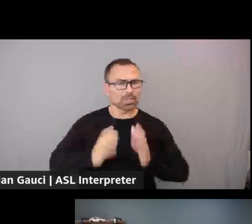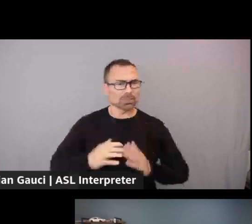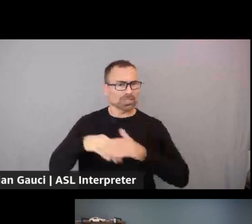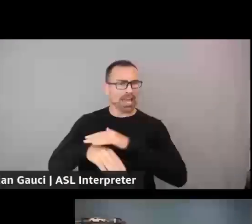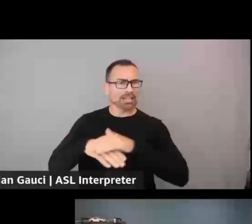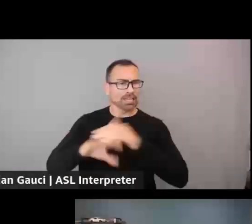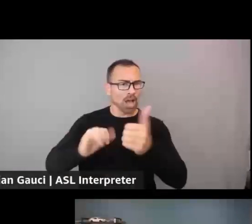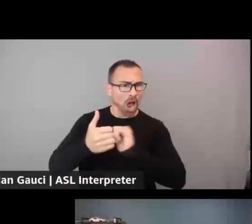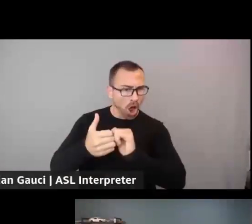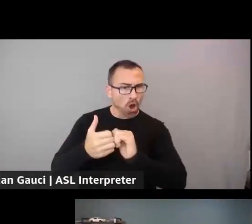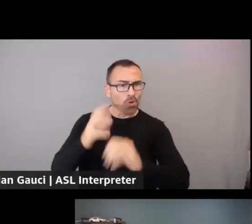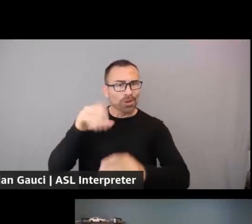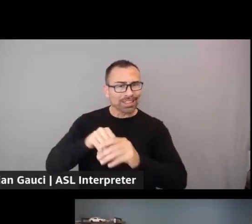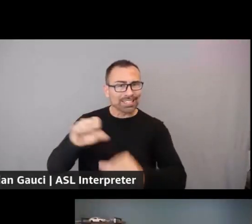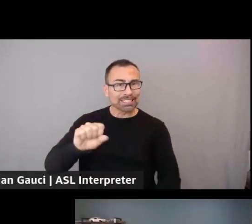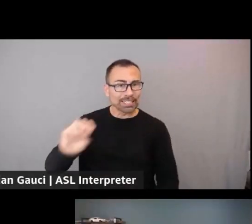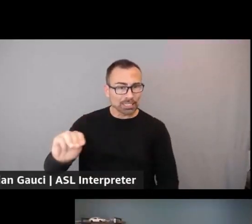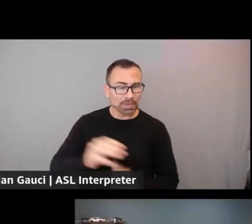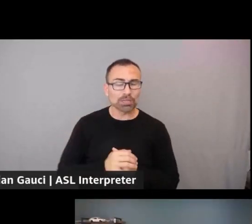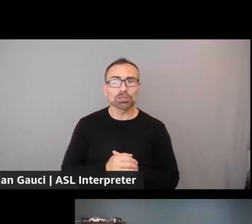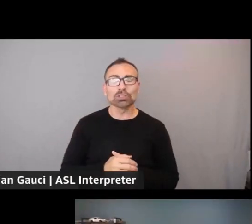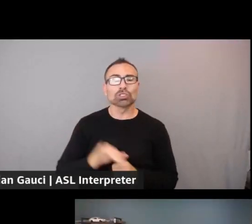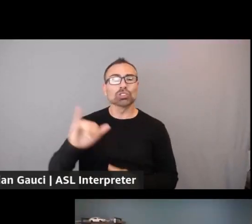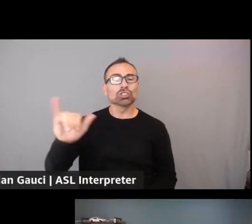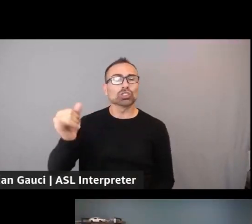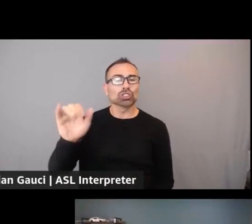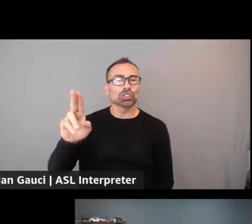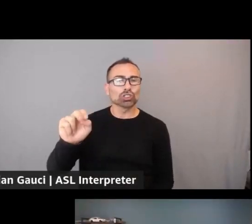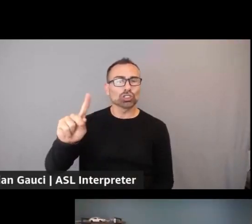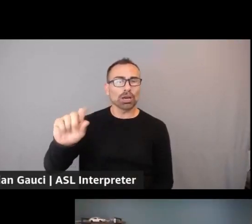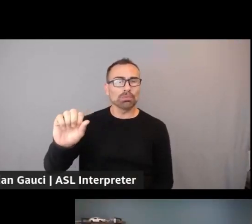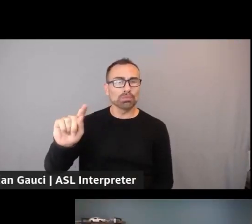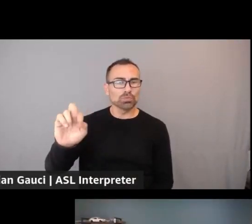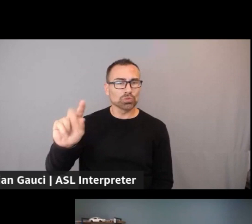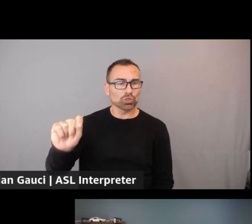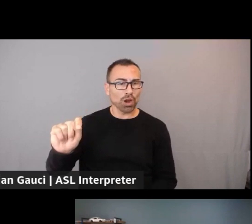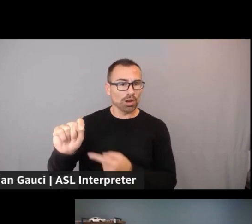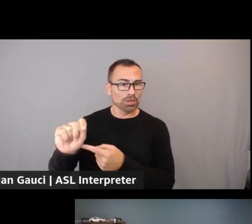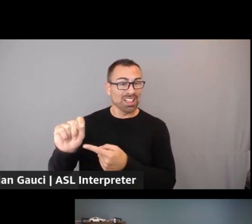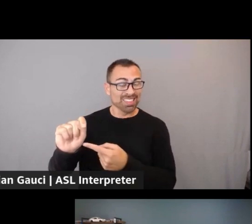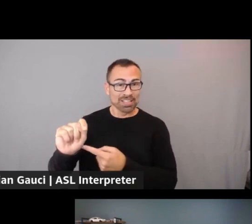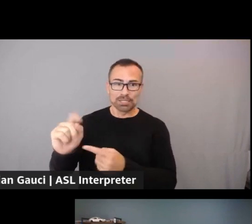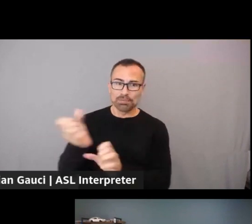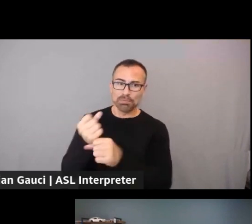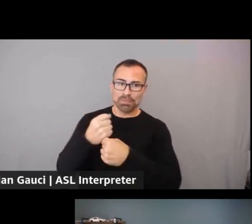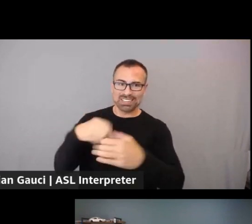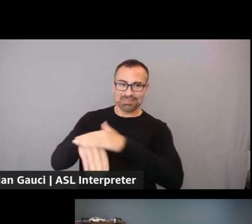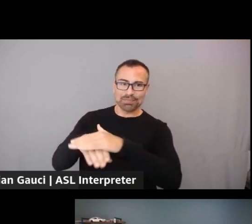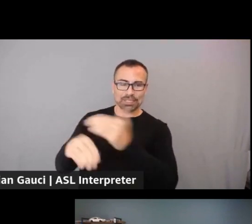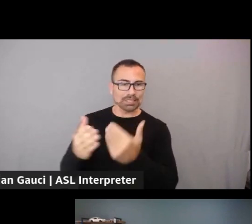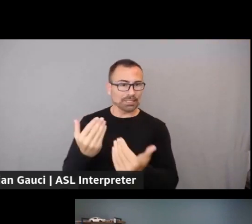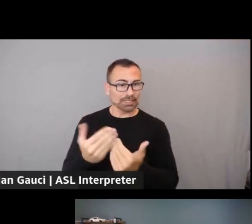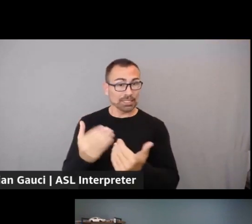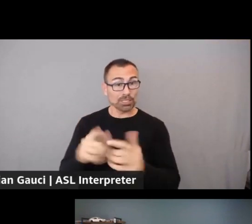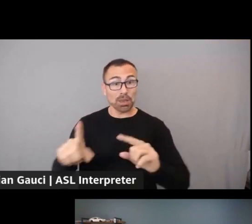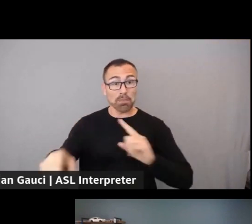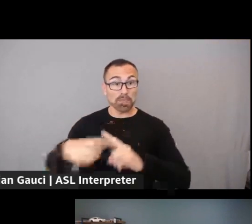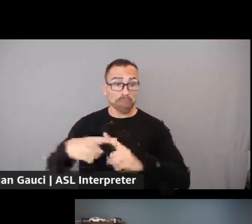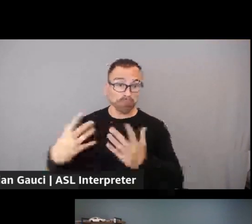JumpStart. JumpStart will give easy access to these models and then be able to use them fairly easily.